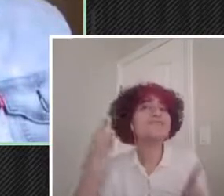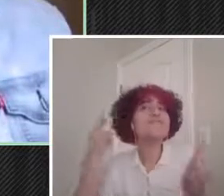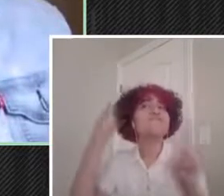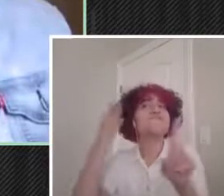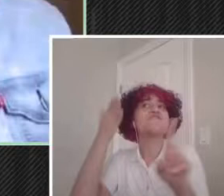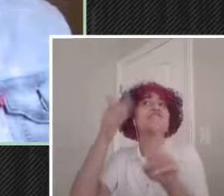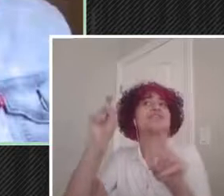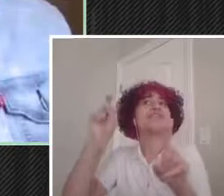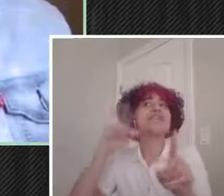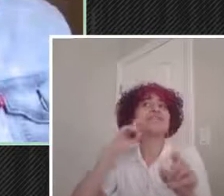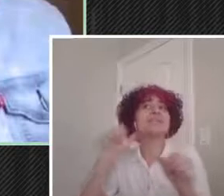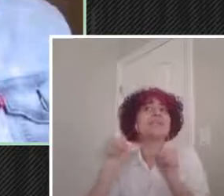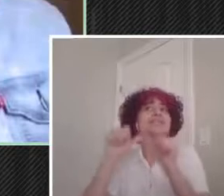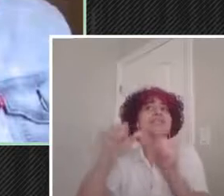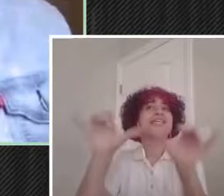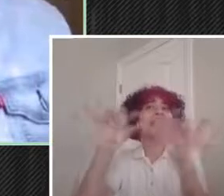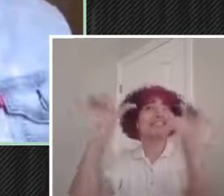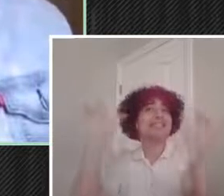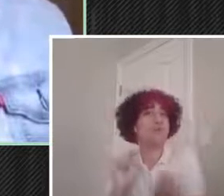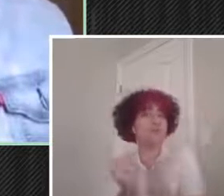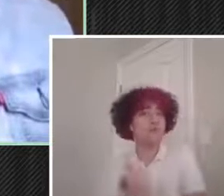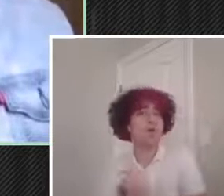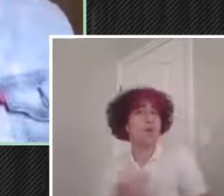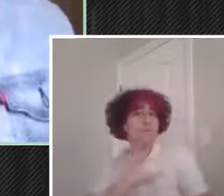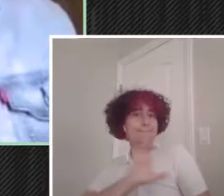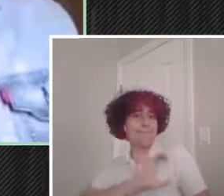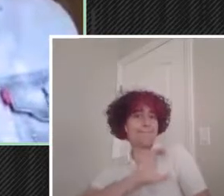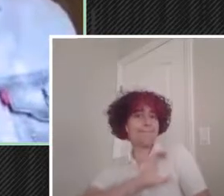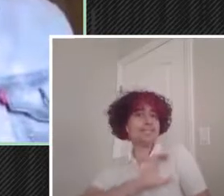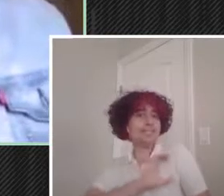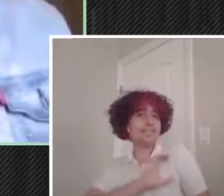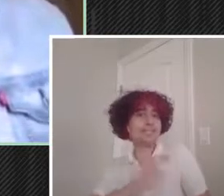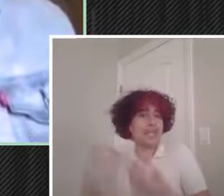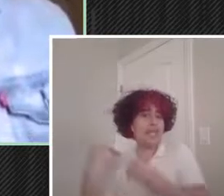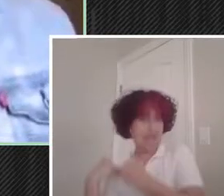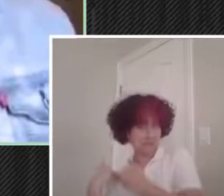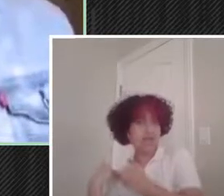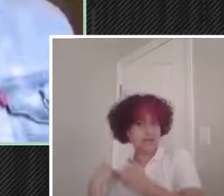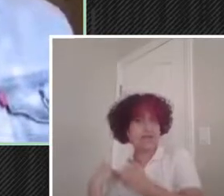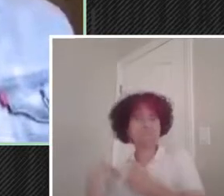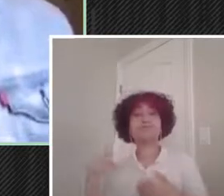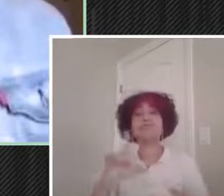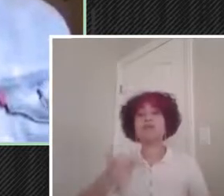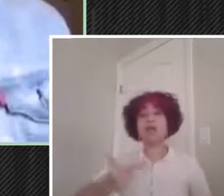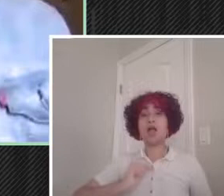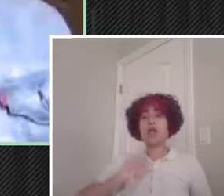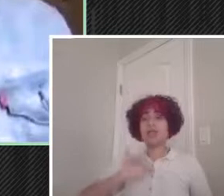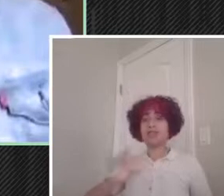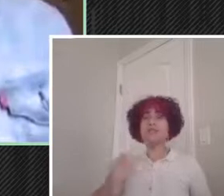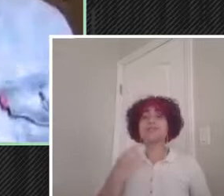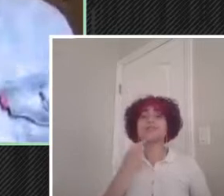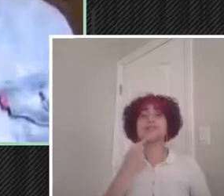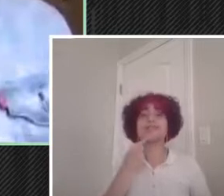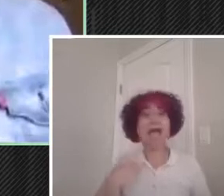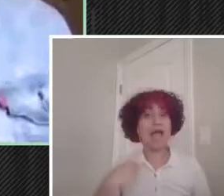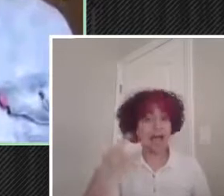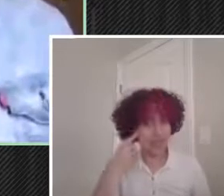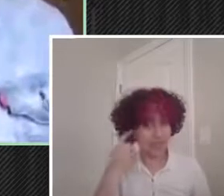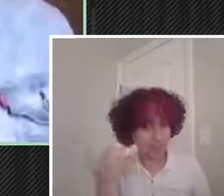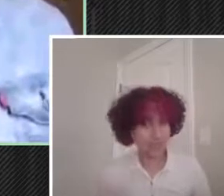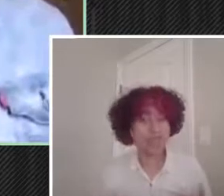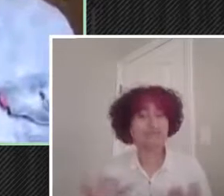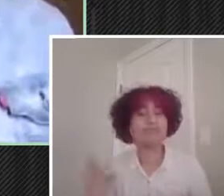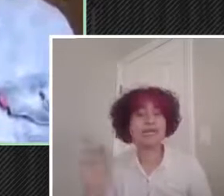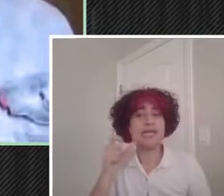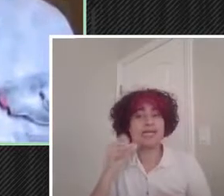systemic reform and police accountability? Well, I think it's important that we continue to track the families that brought us here.